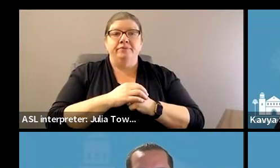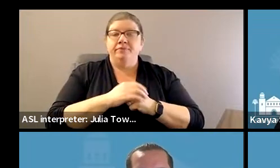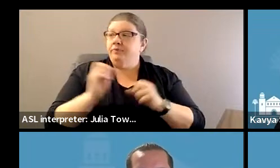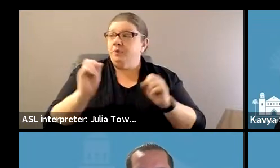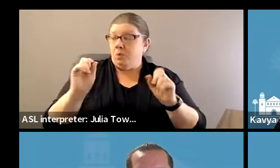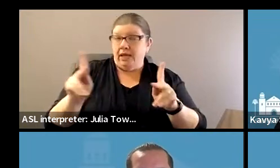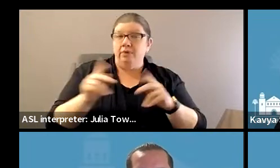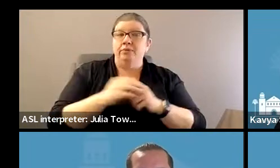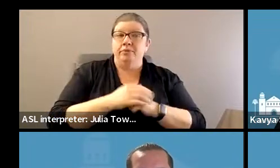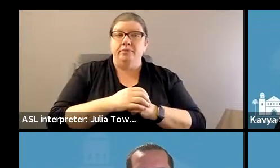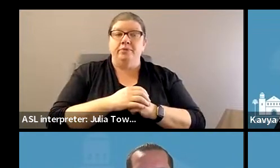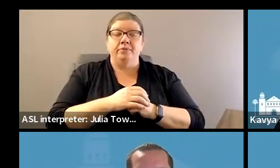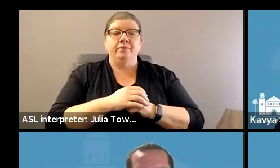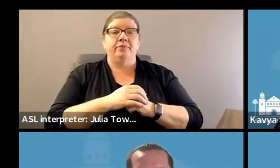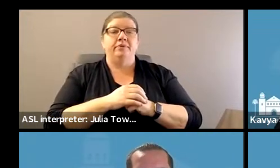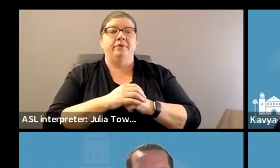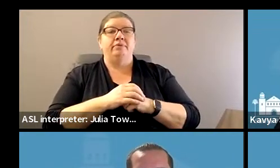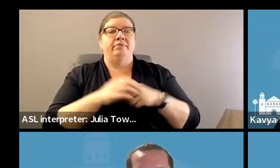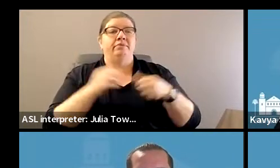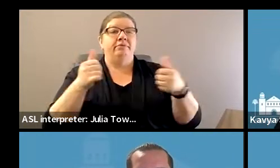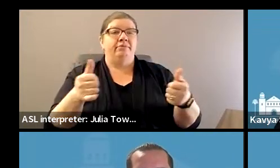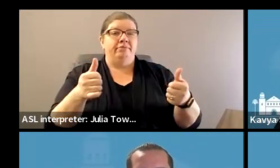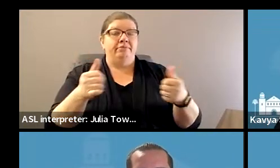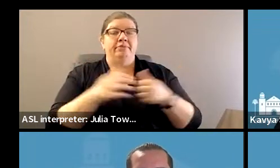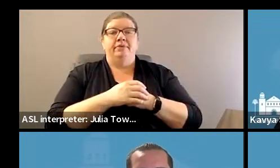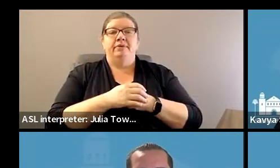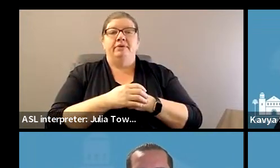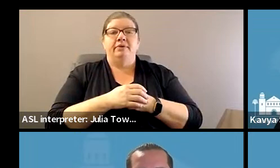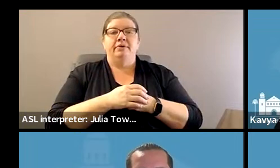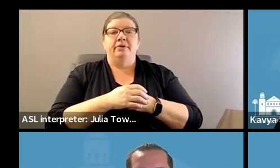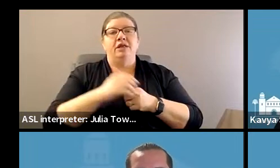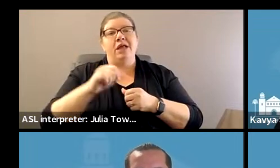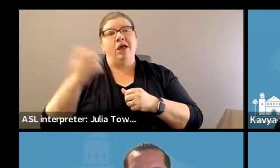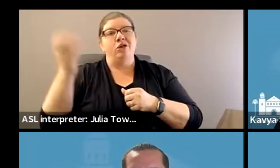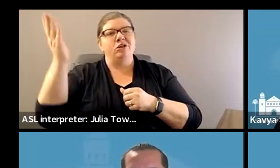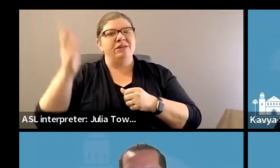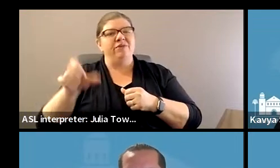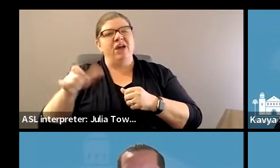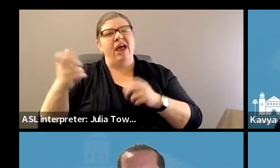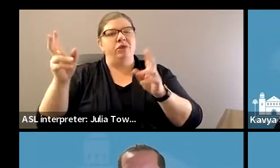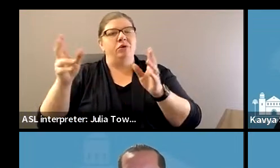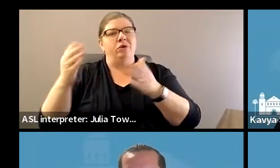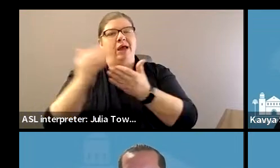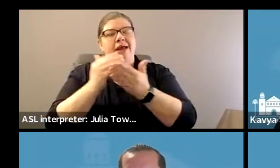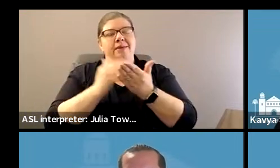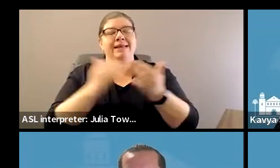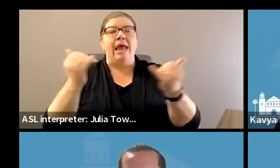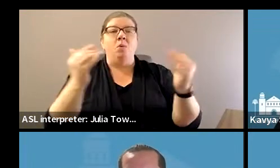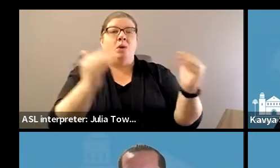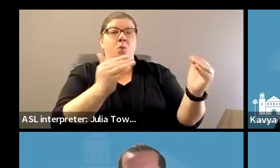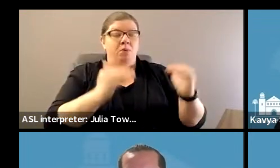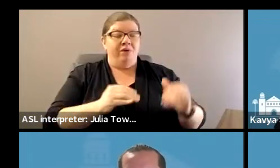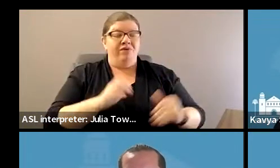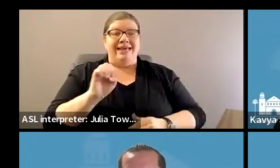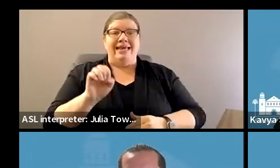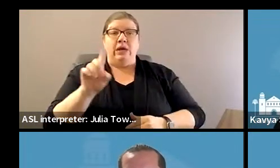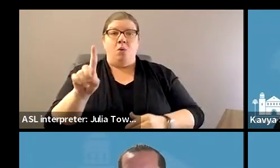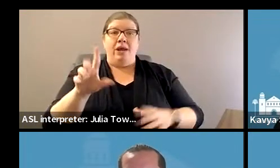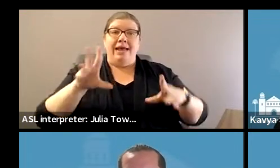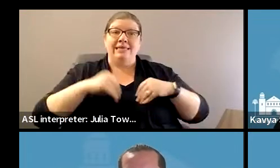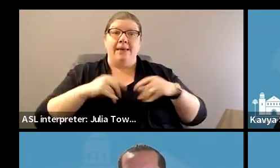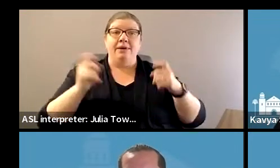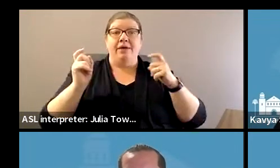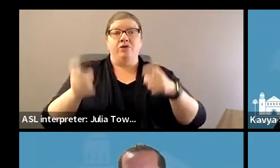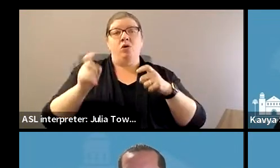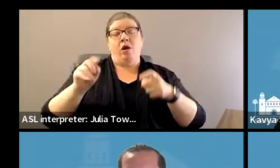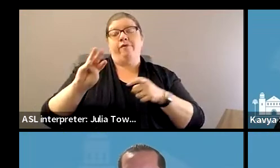Okay. All right, here now I'm sure there's other speakers on other items. So we will move to E1, the acceptance of donations for